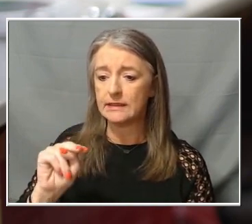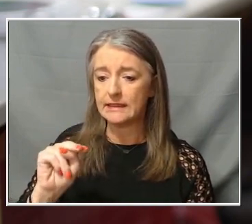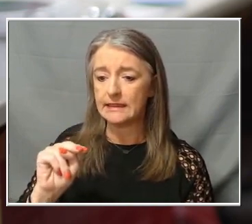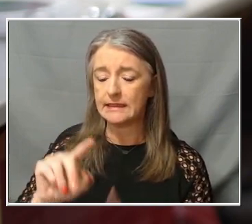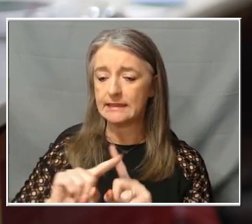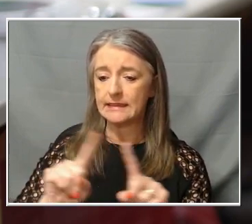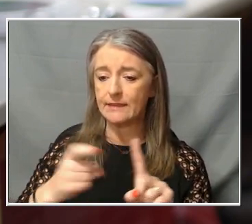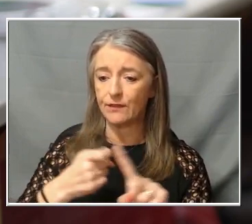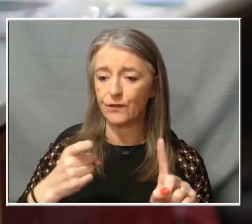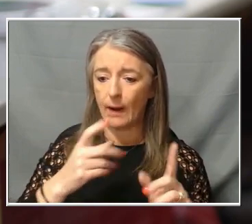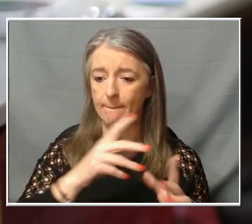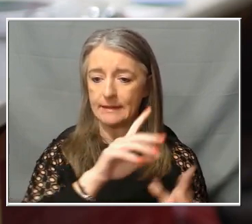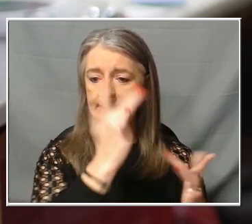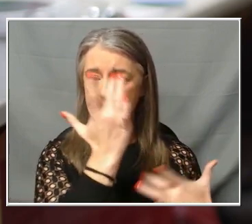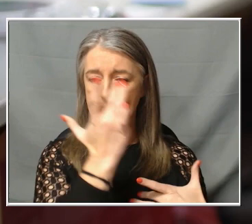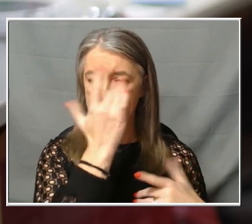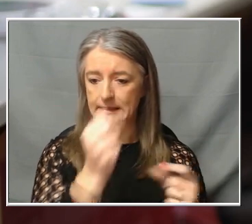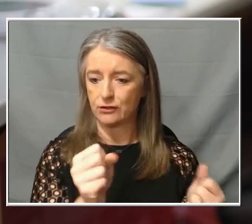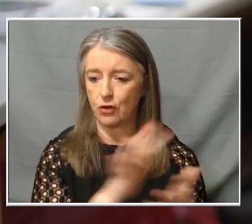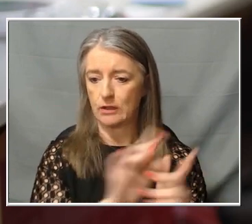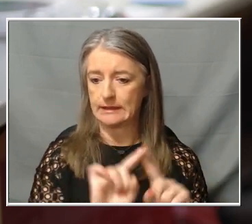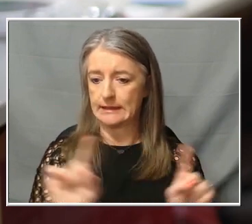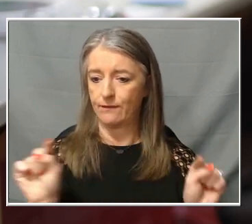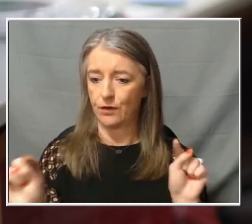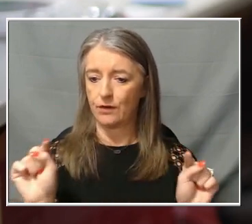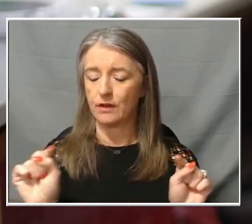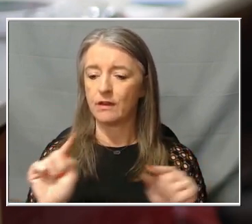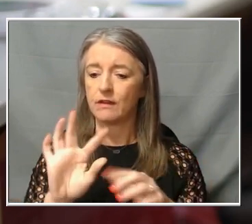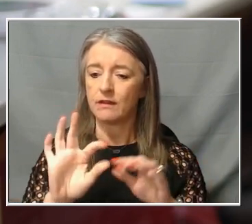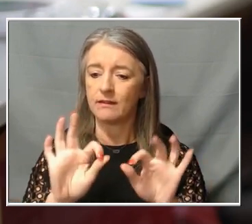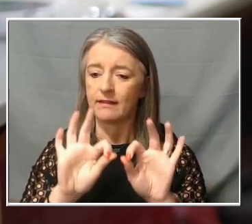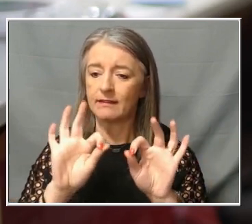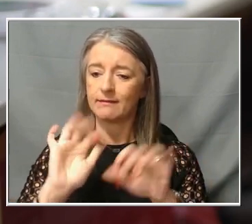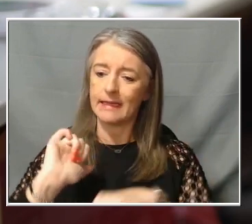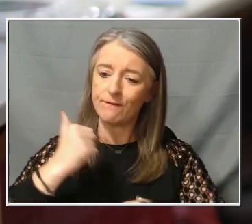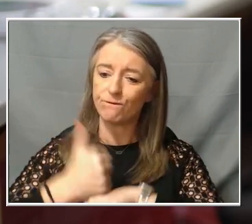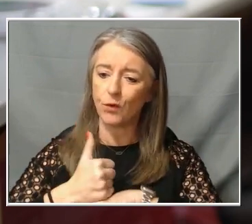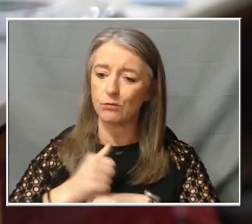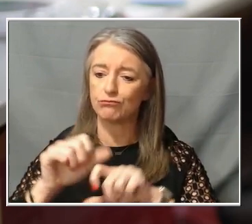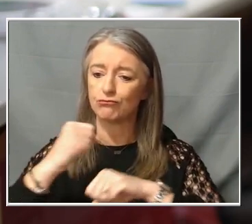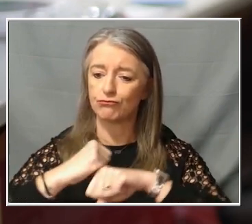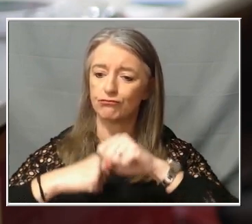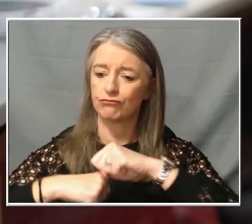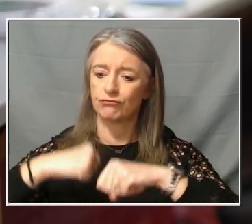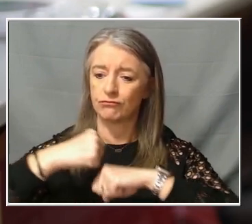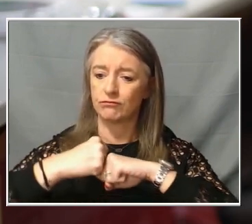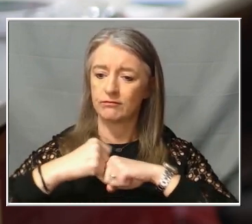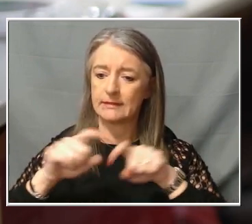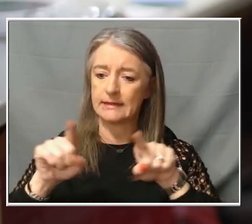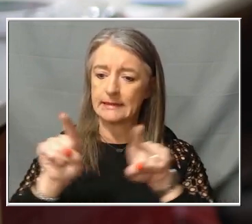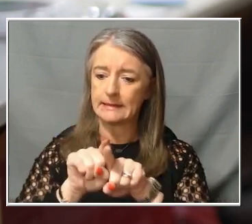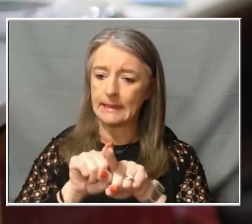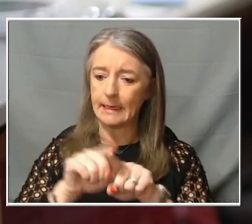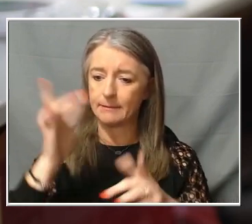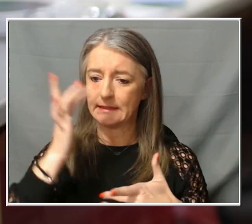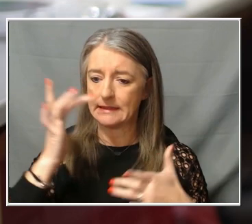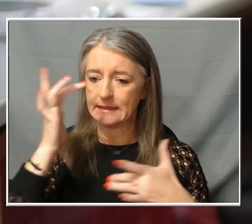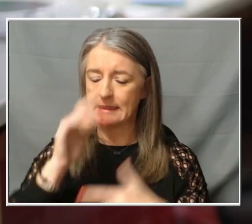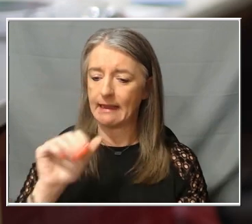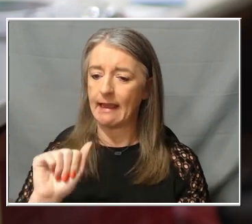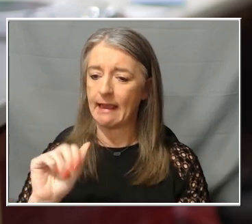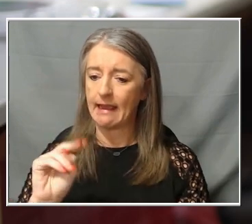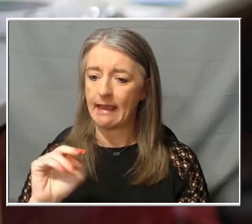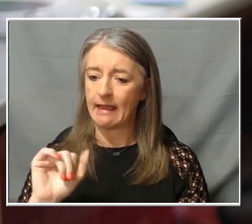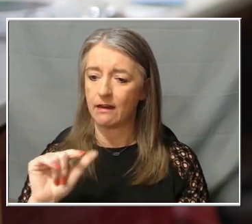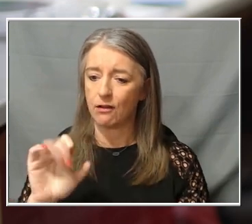disease-causing one. They also form a structure that exactly like the disease-causing amyloids, but yet